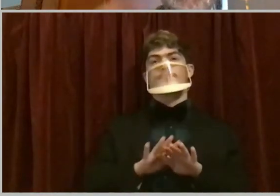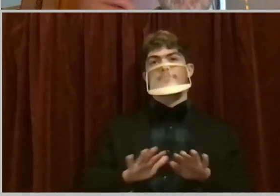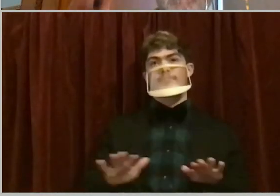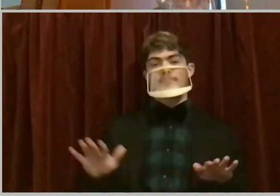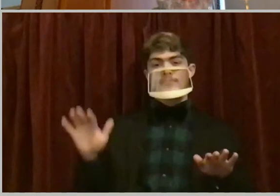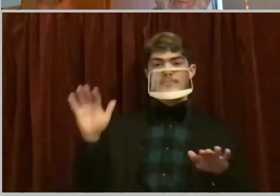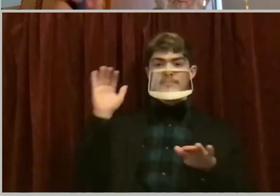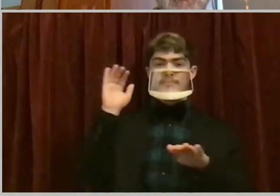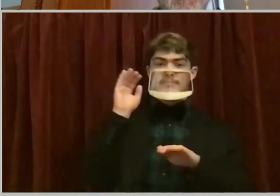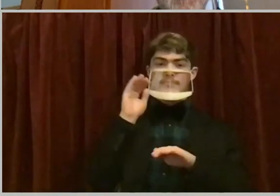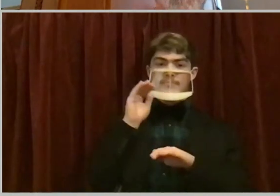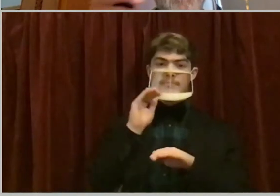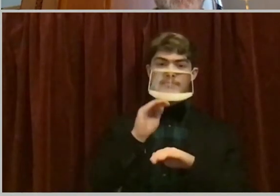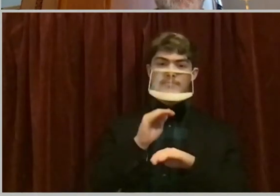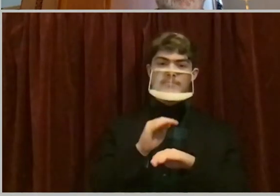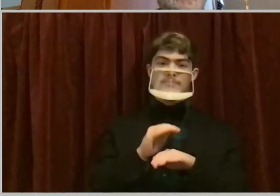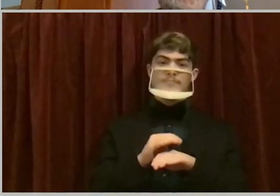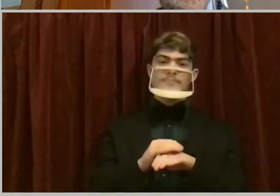Silent